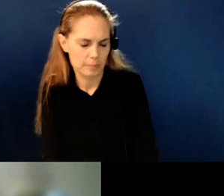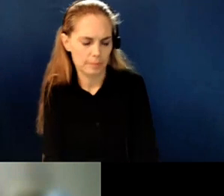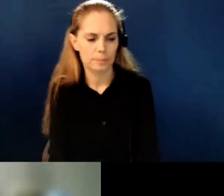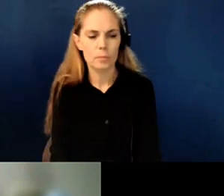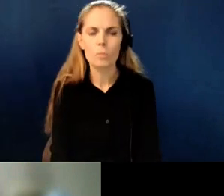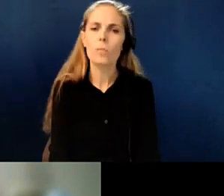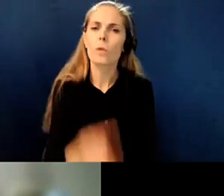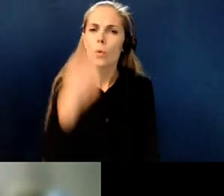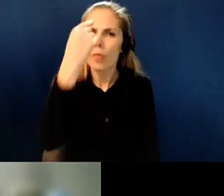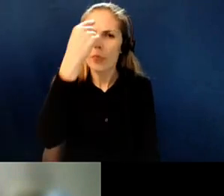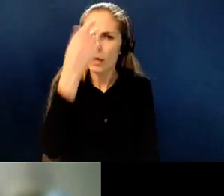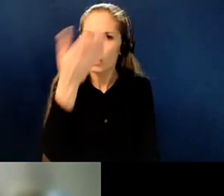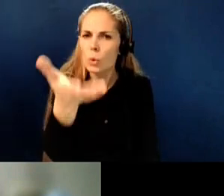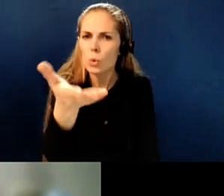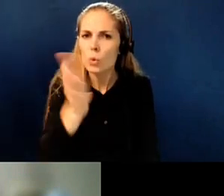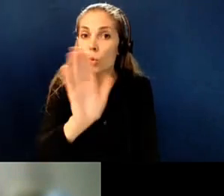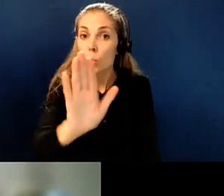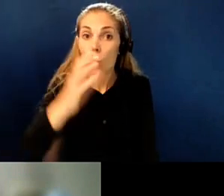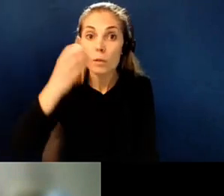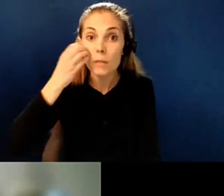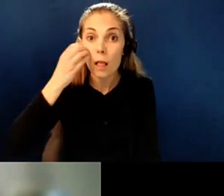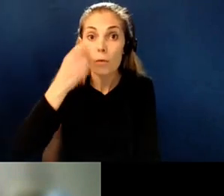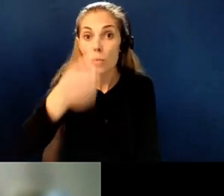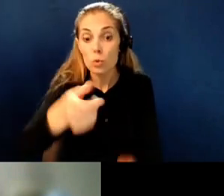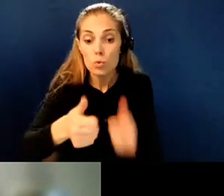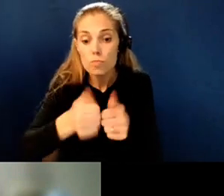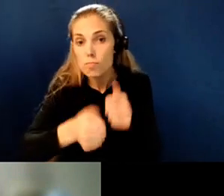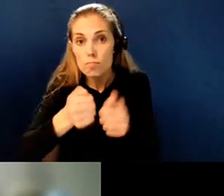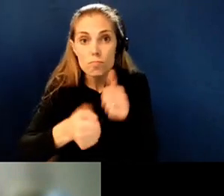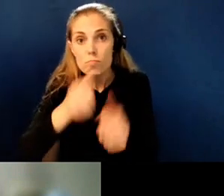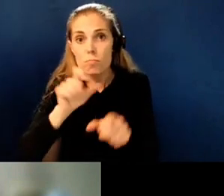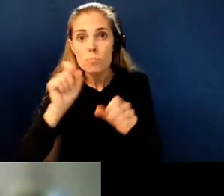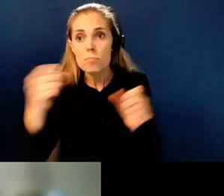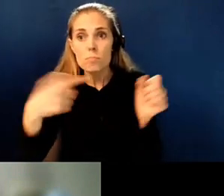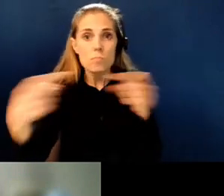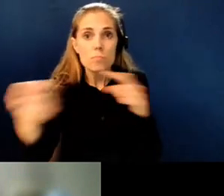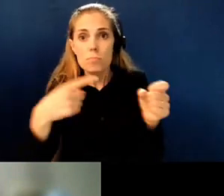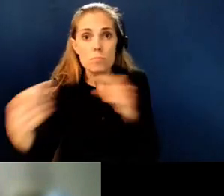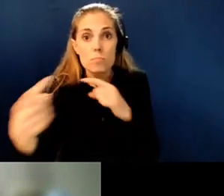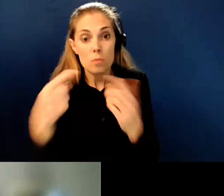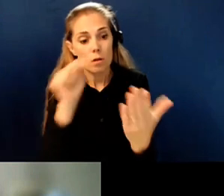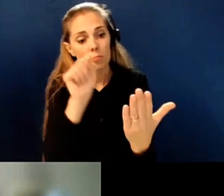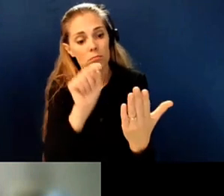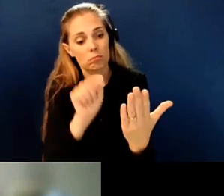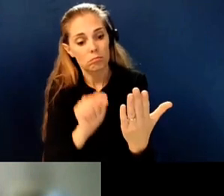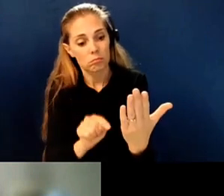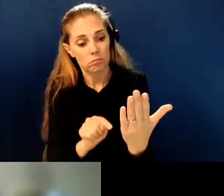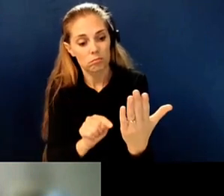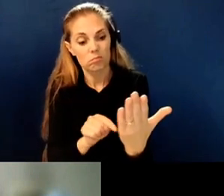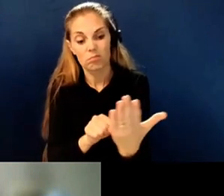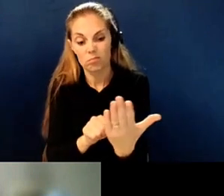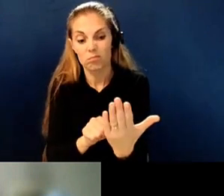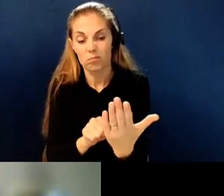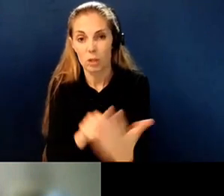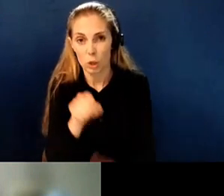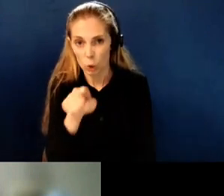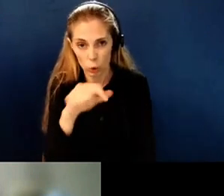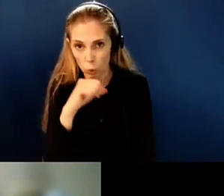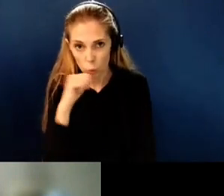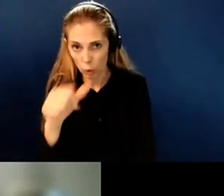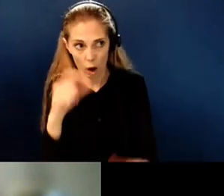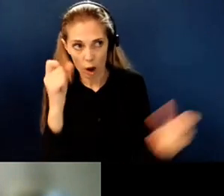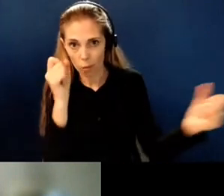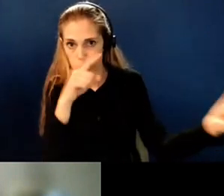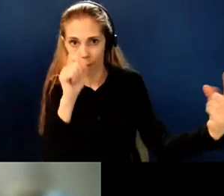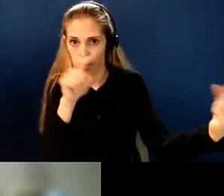about the people that you have on your cell phone that you text with regularly, I'm betting you haven't just given your cell phone away to just everyone. It's probably